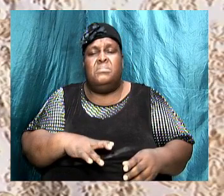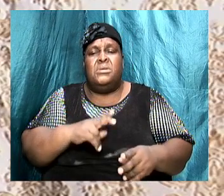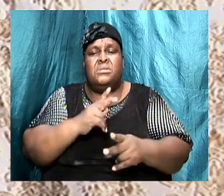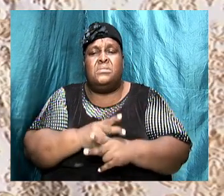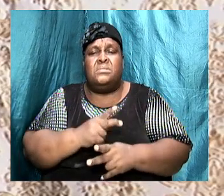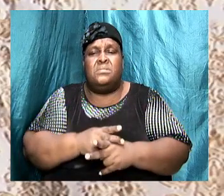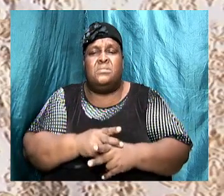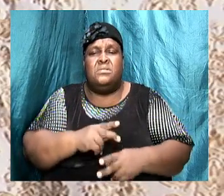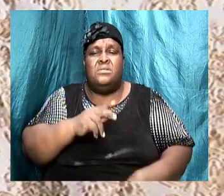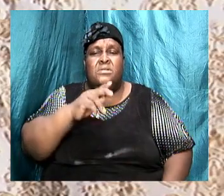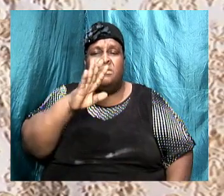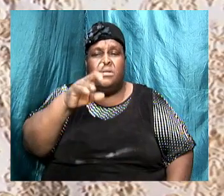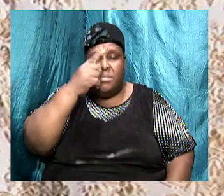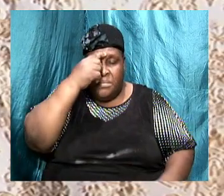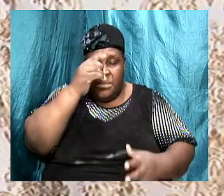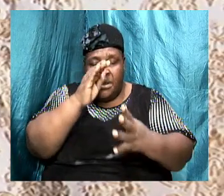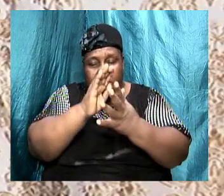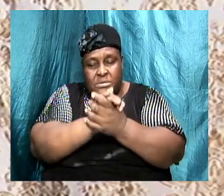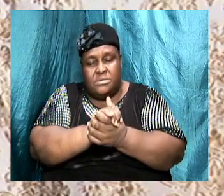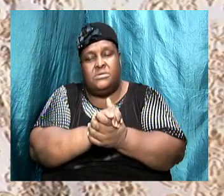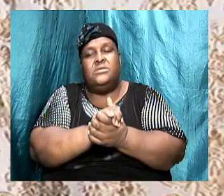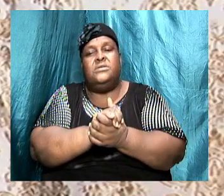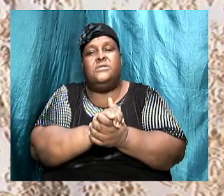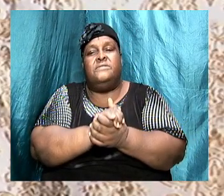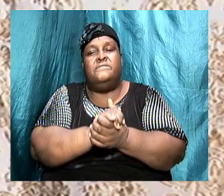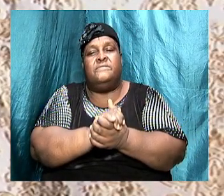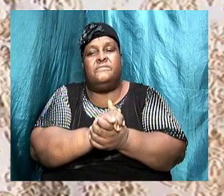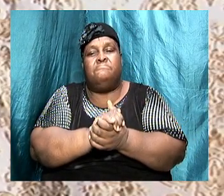basic components: belief,